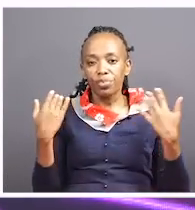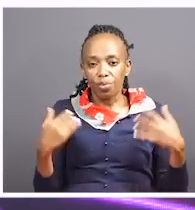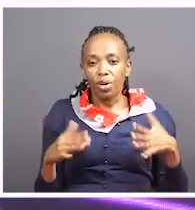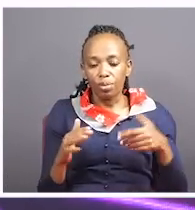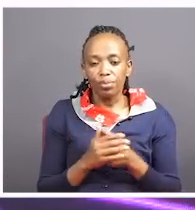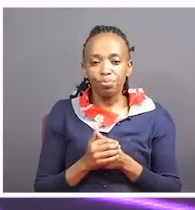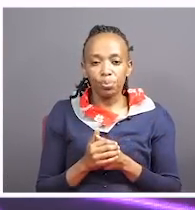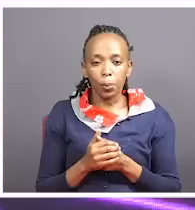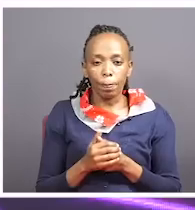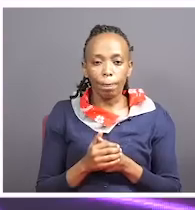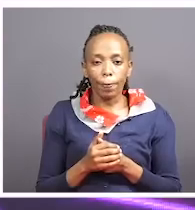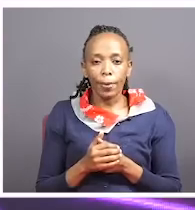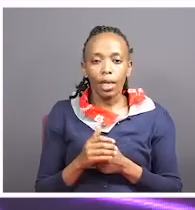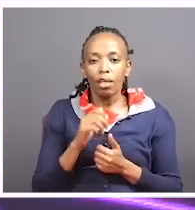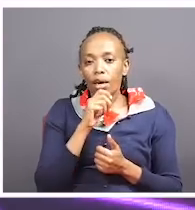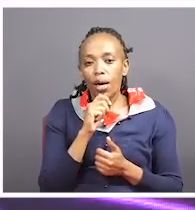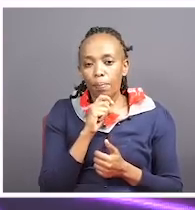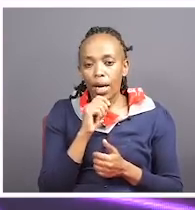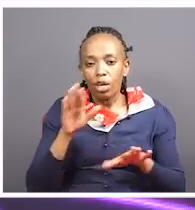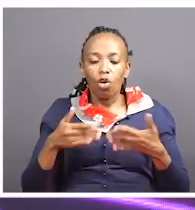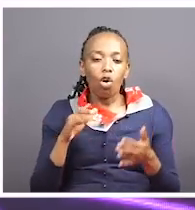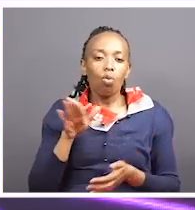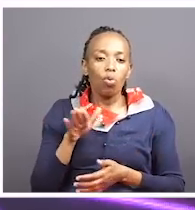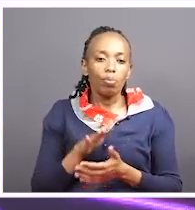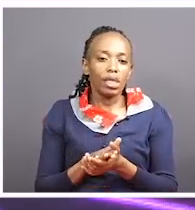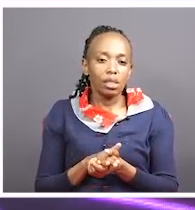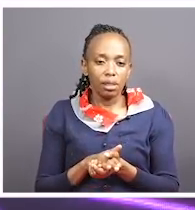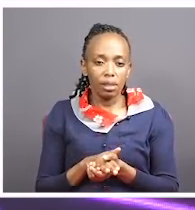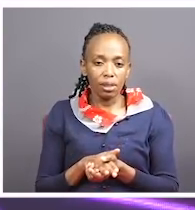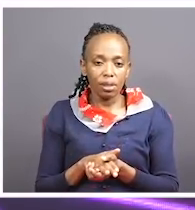Wow. A man or woman